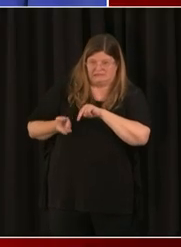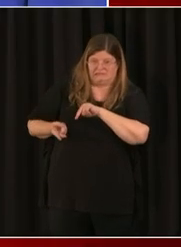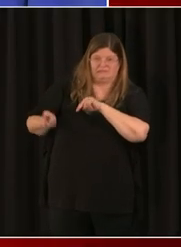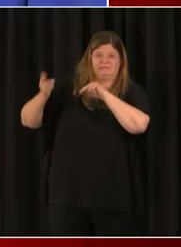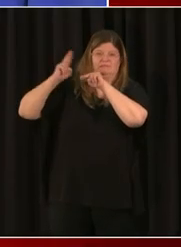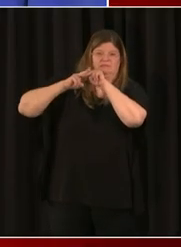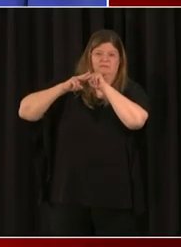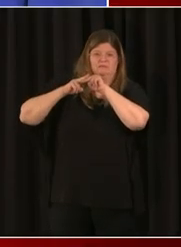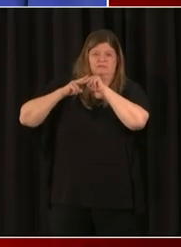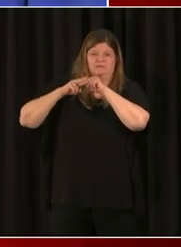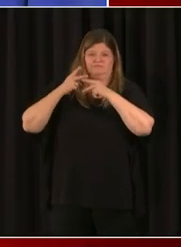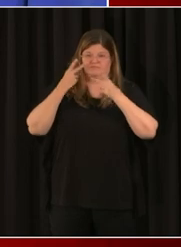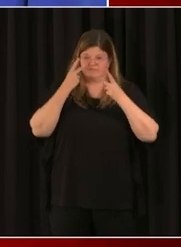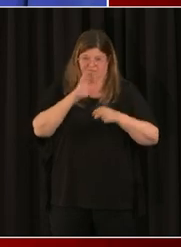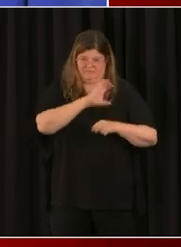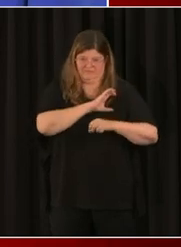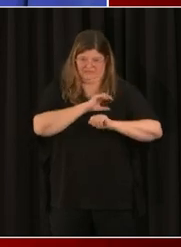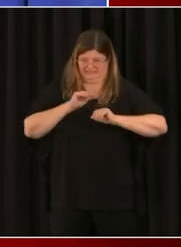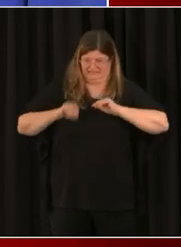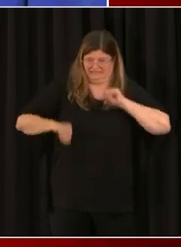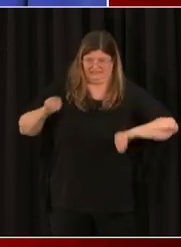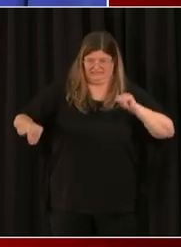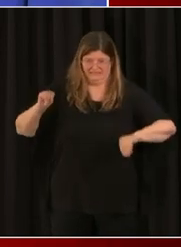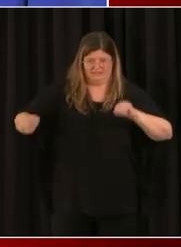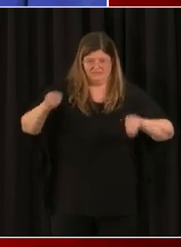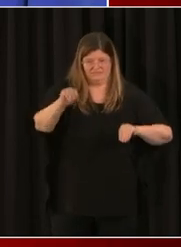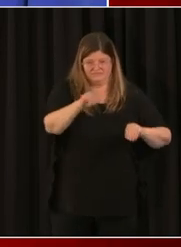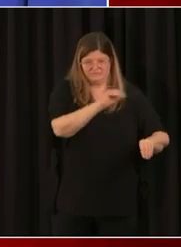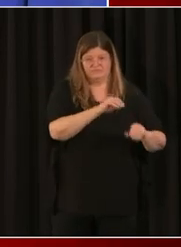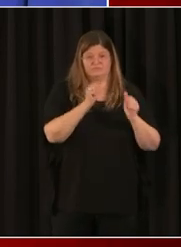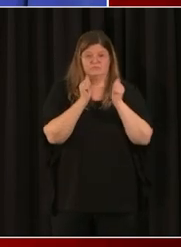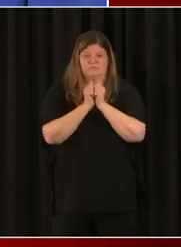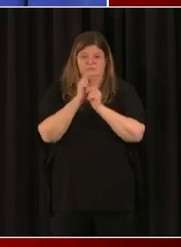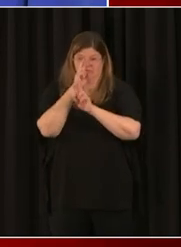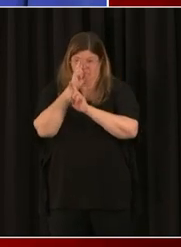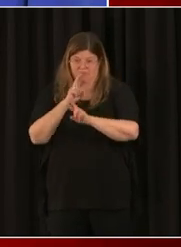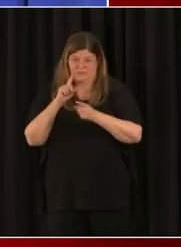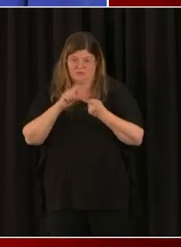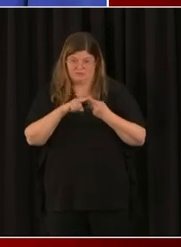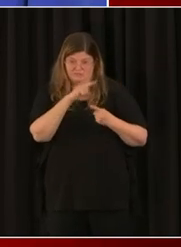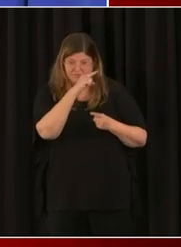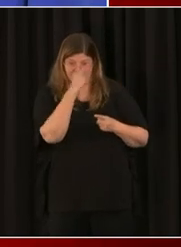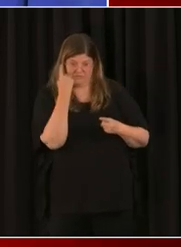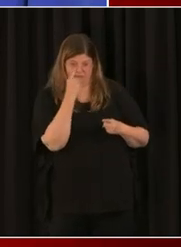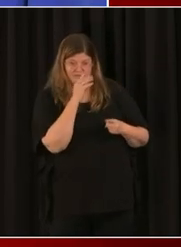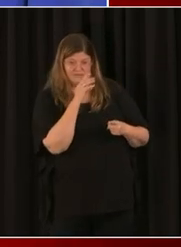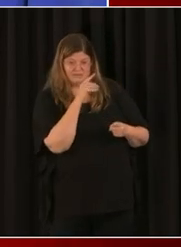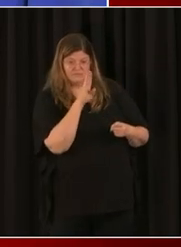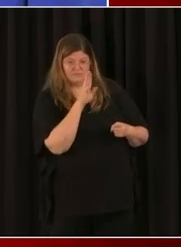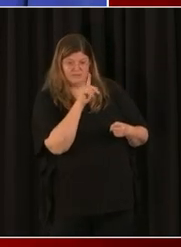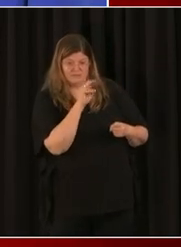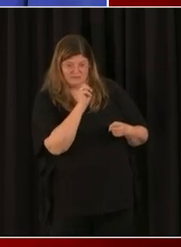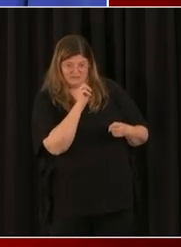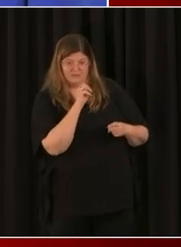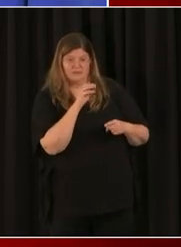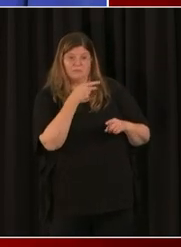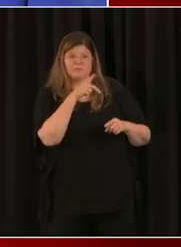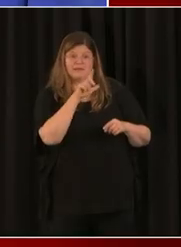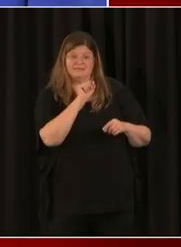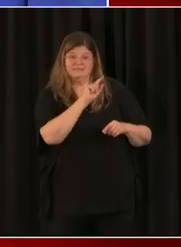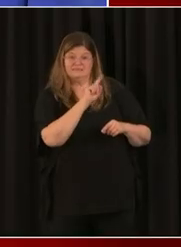our presence down there in the area. With respect to Black Lives Matter Plaza,